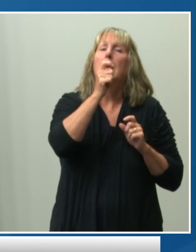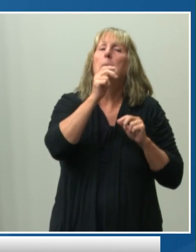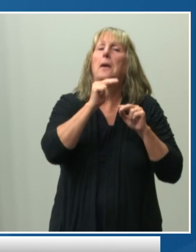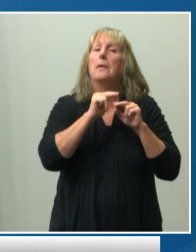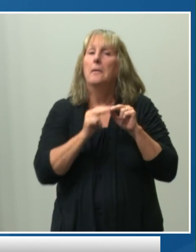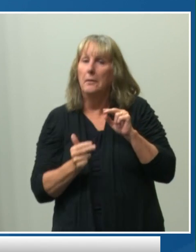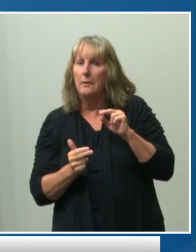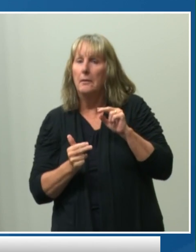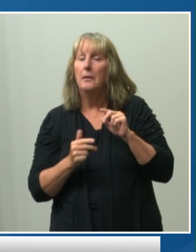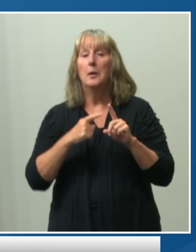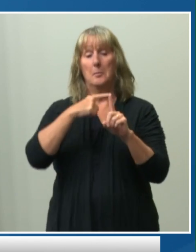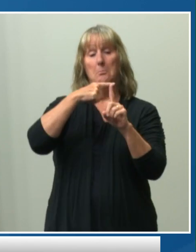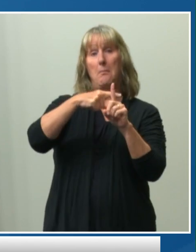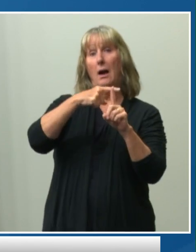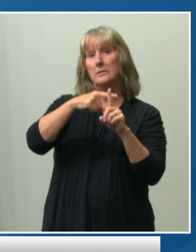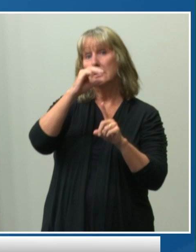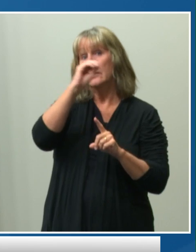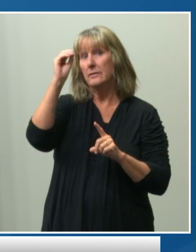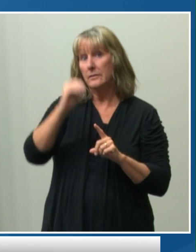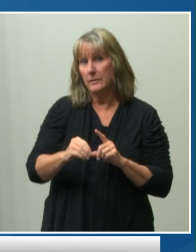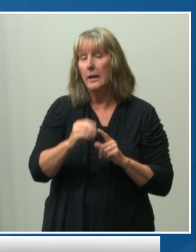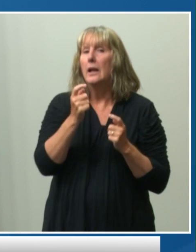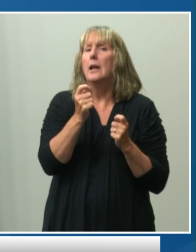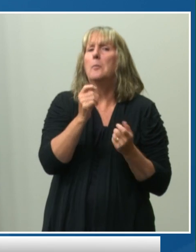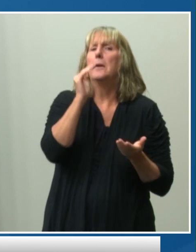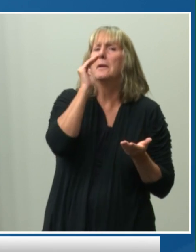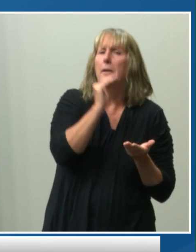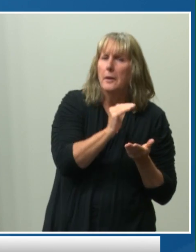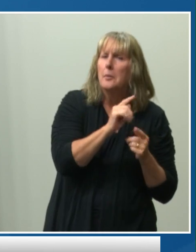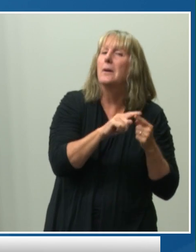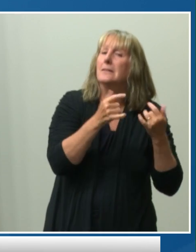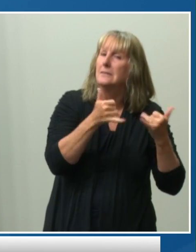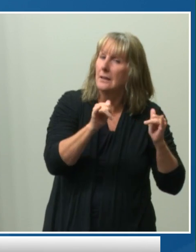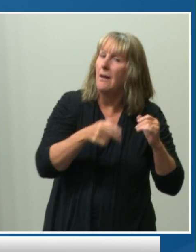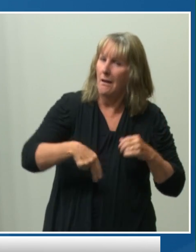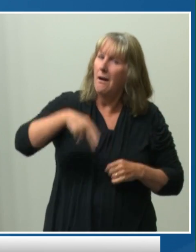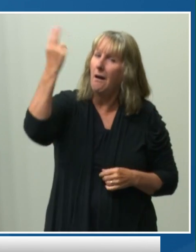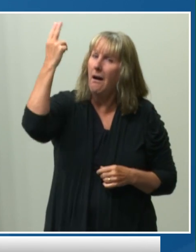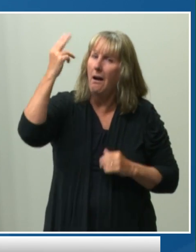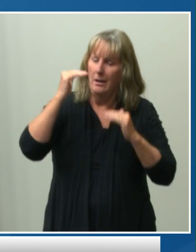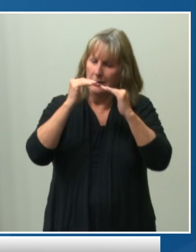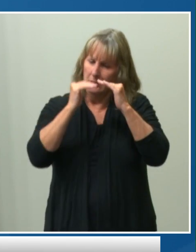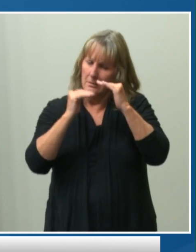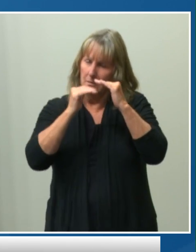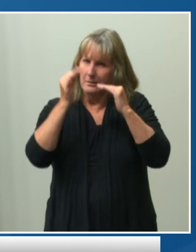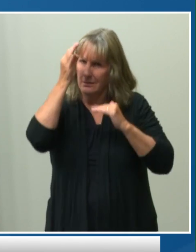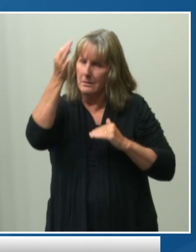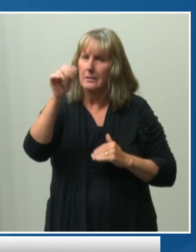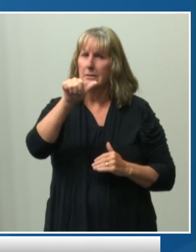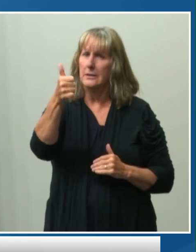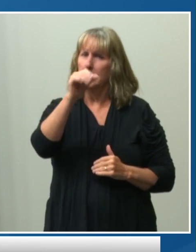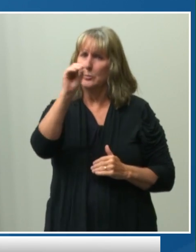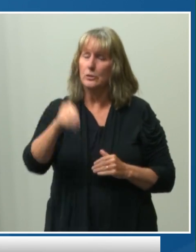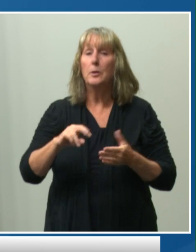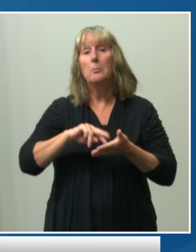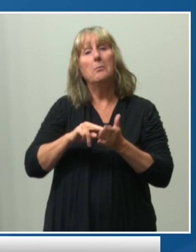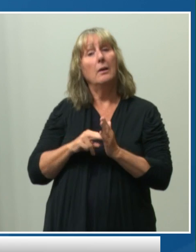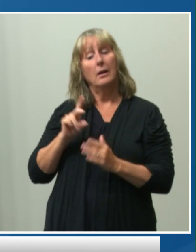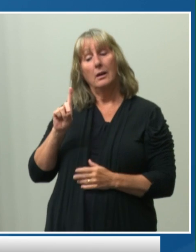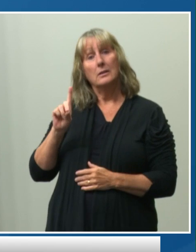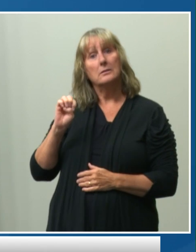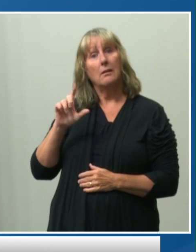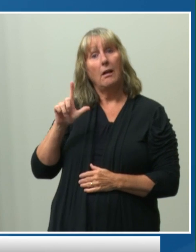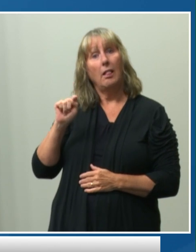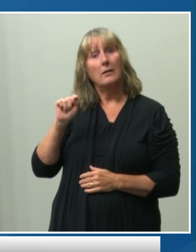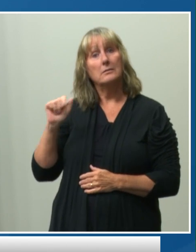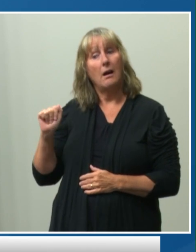in positivity rate has also slowed, but is still high at just below 10%, meaning the Delta variant continues